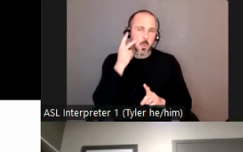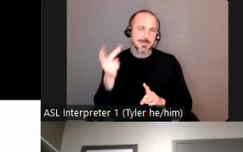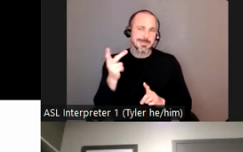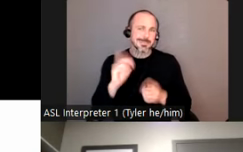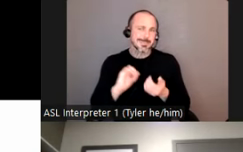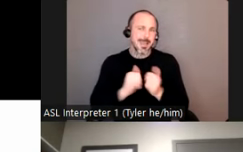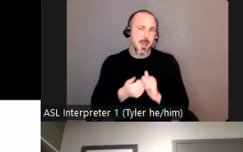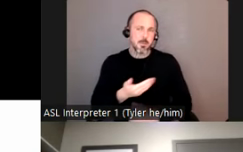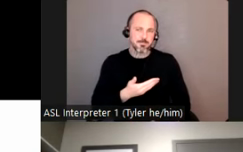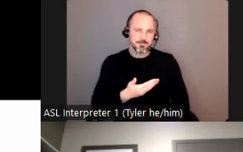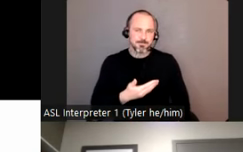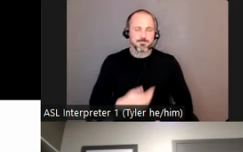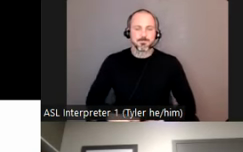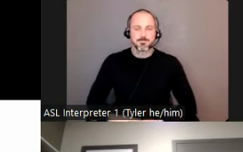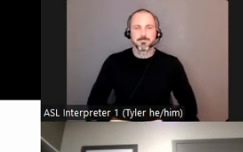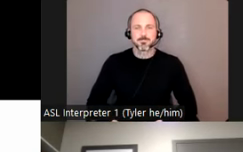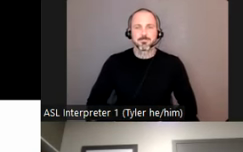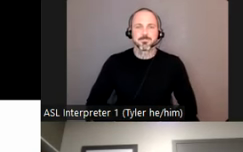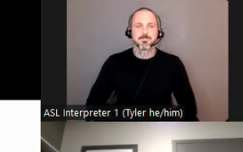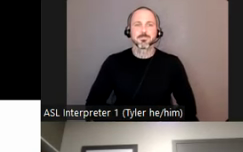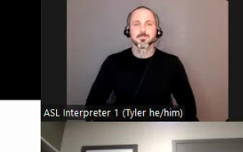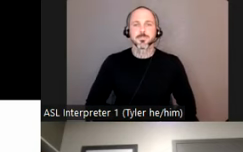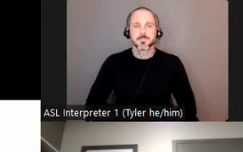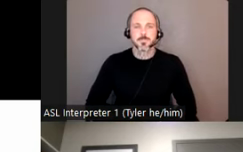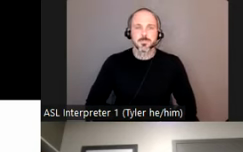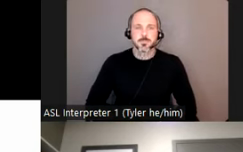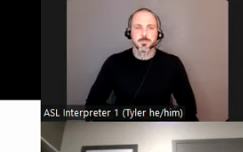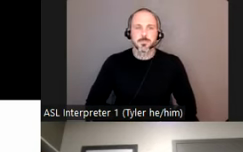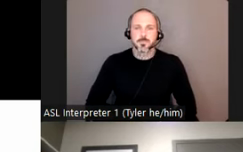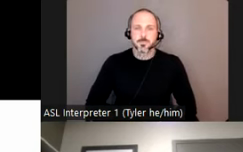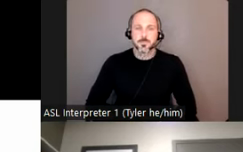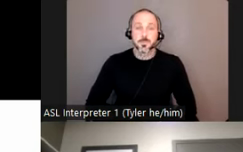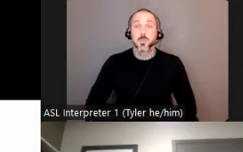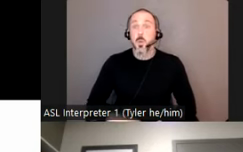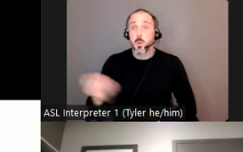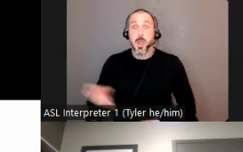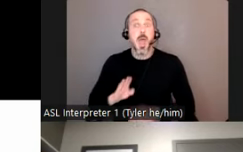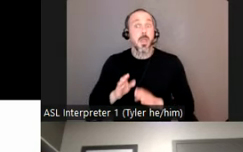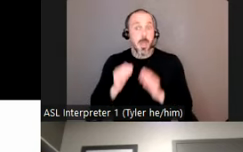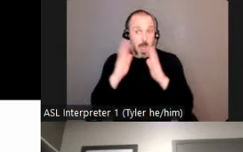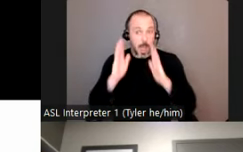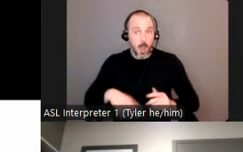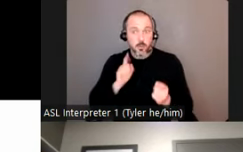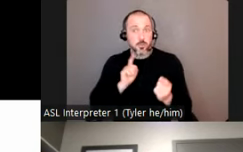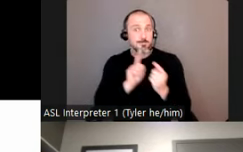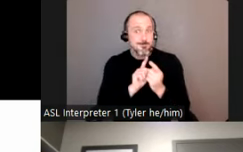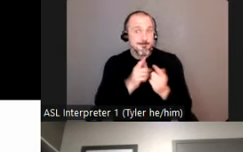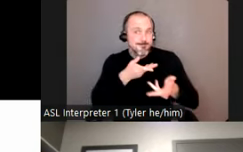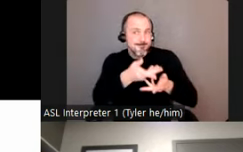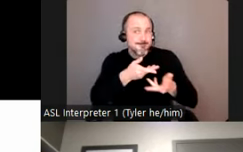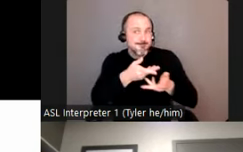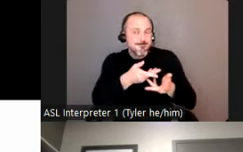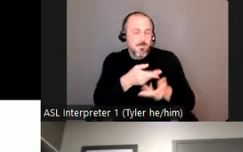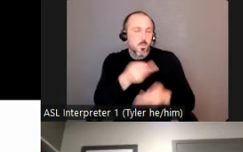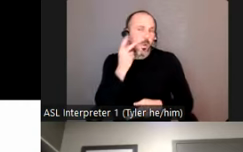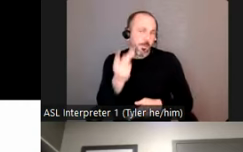And essentially, we're seeing service scams with the door-to-door, which we're seeing the HVAC, where they're trying to pressure you to buy